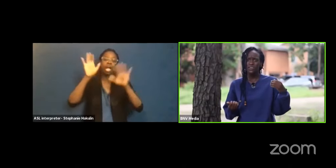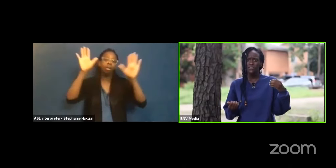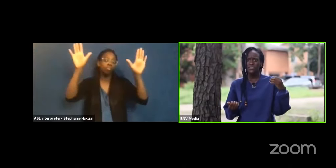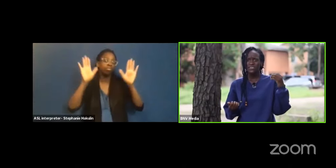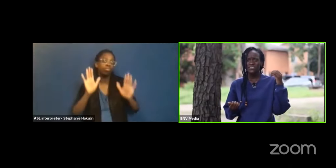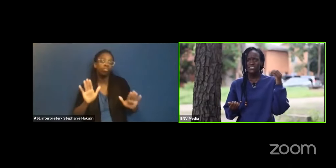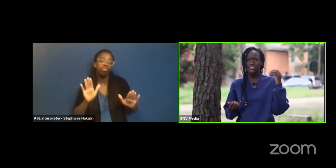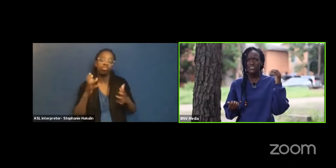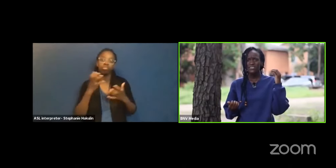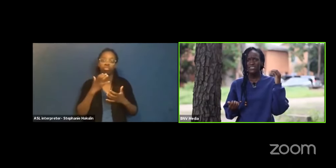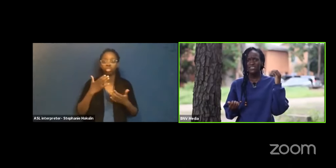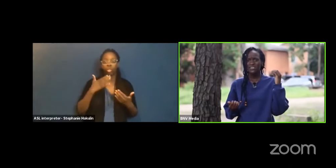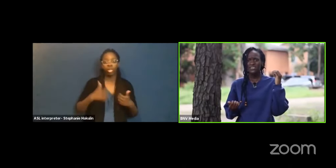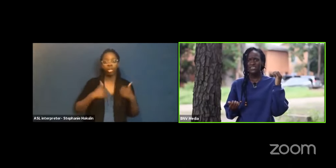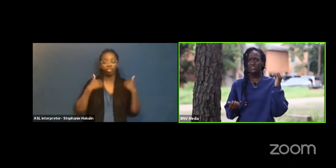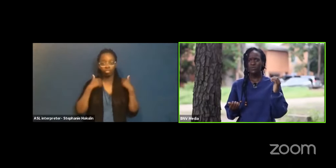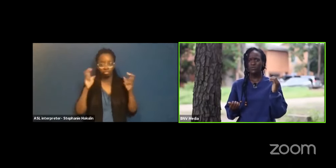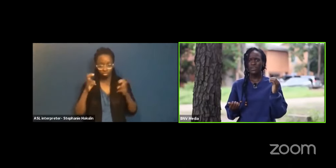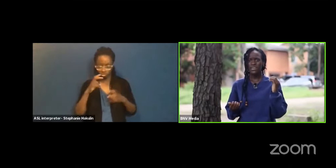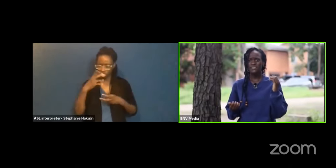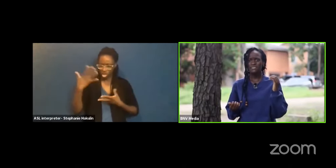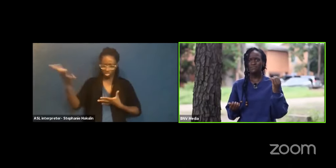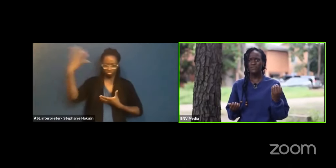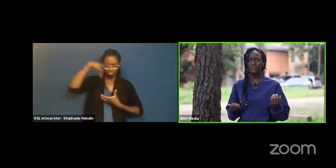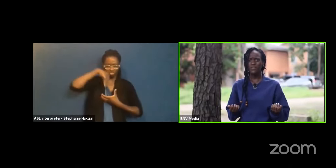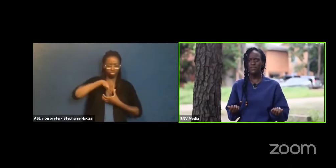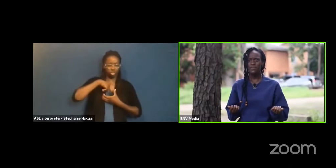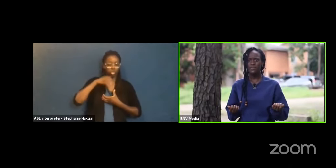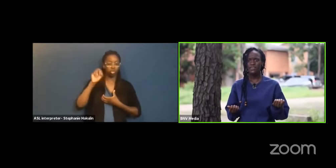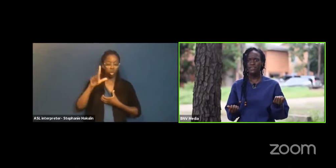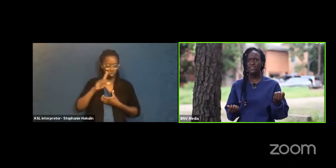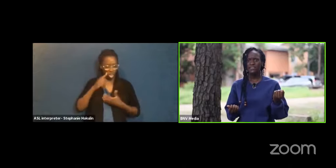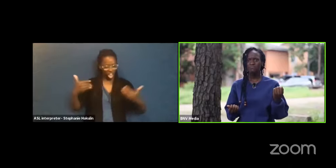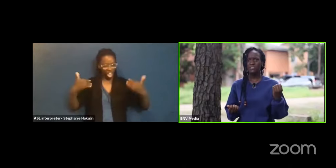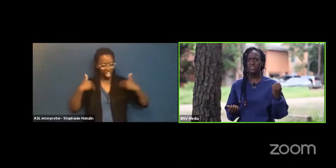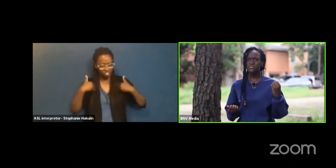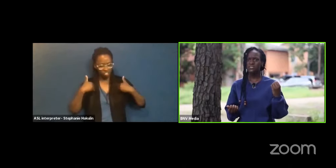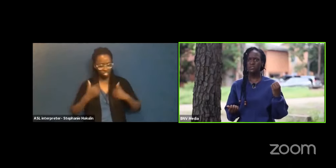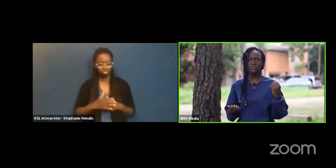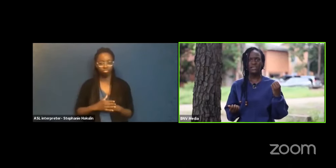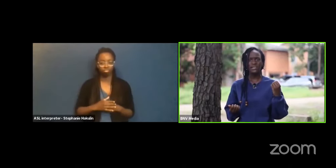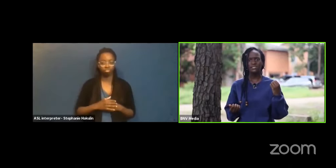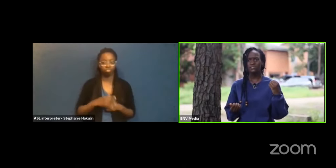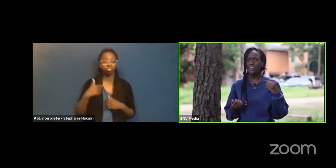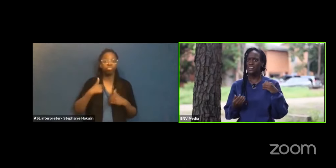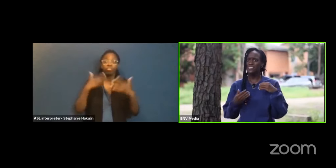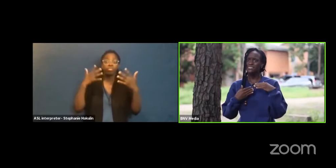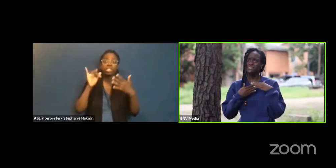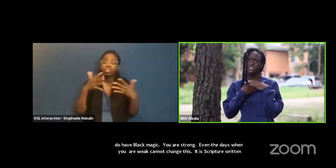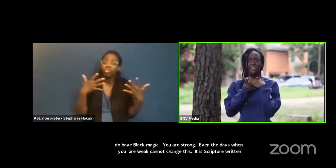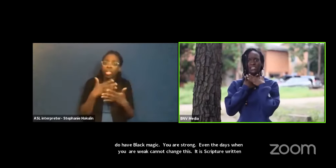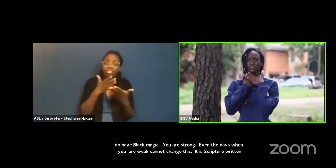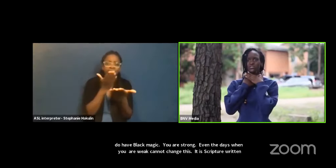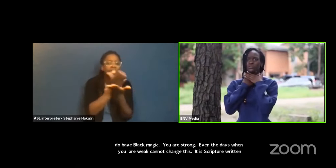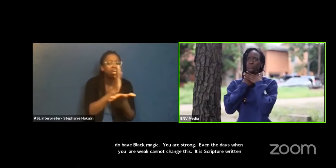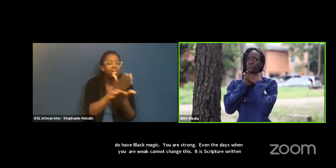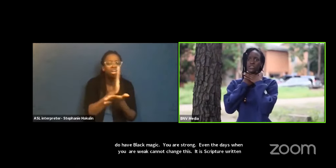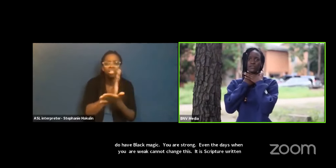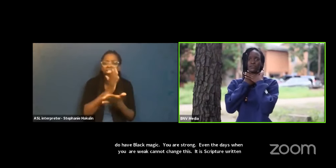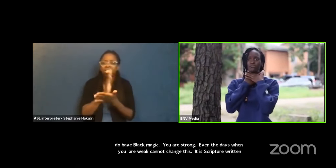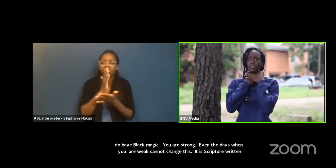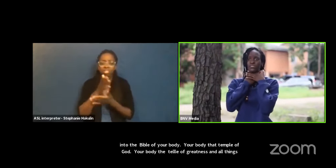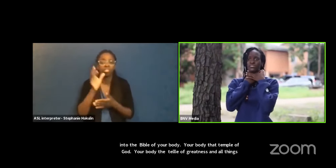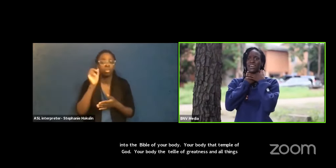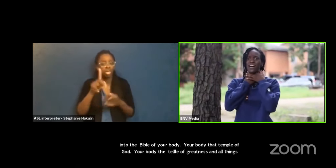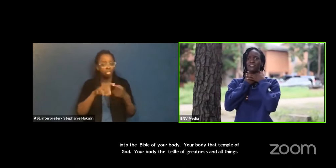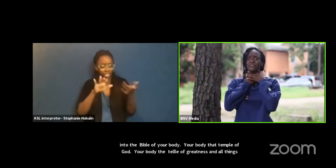It is okay to be afraid, but it is not okay to die in silence. Too many